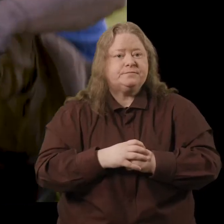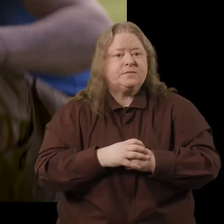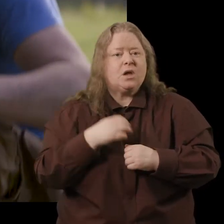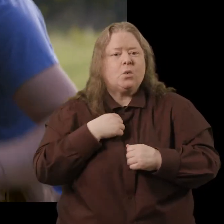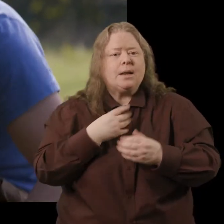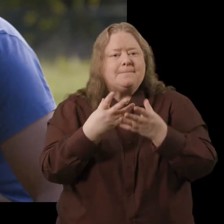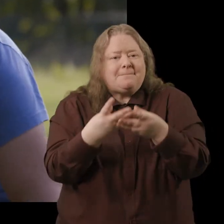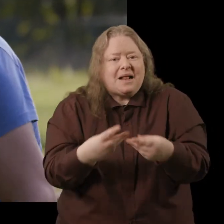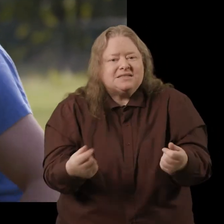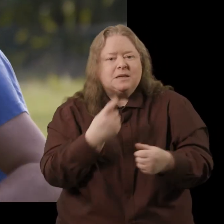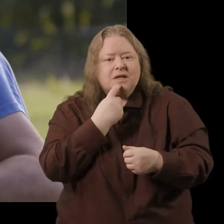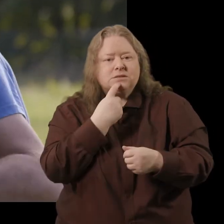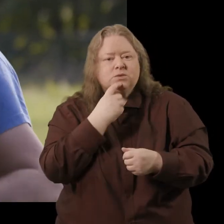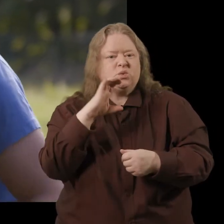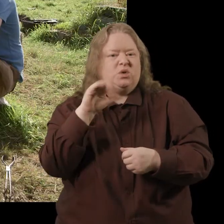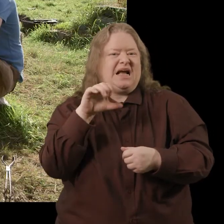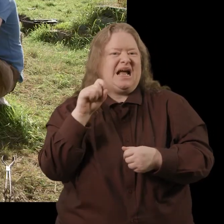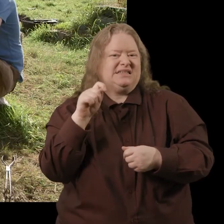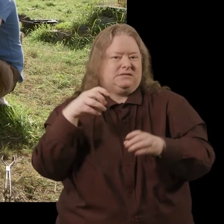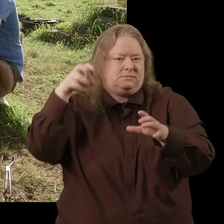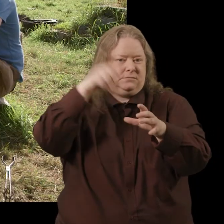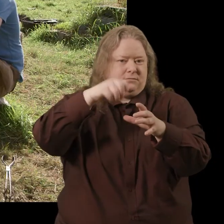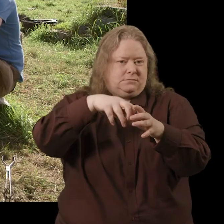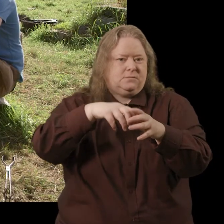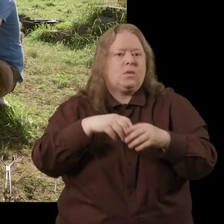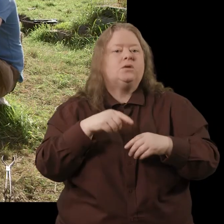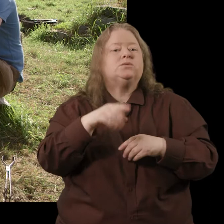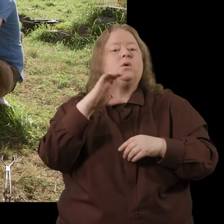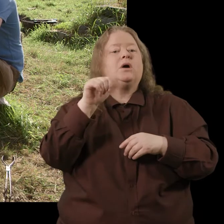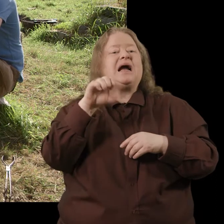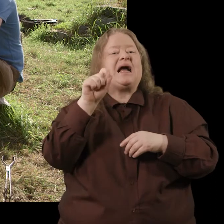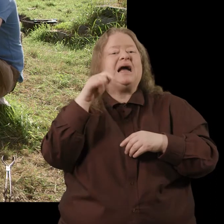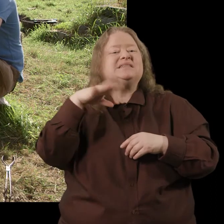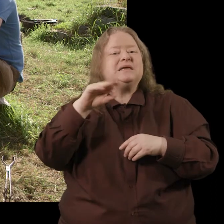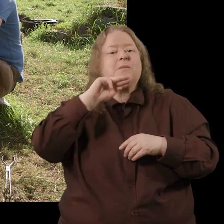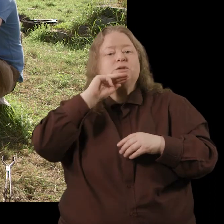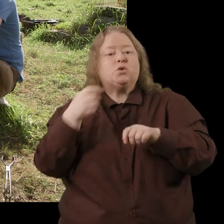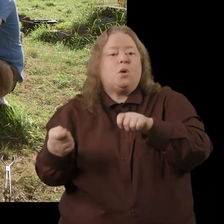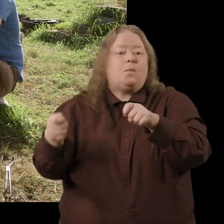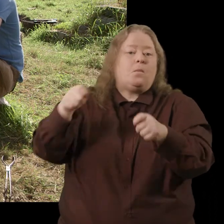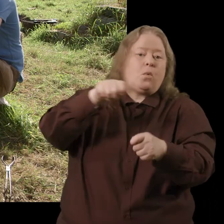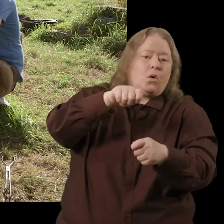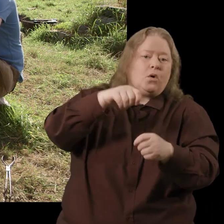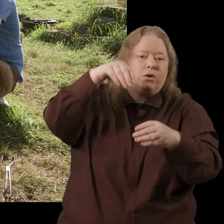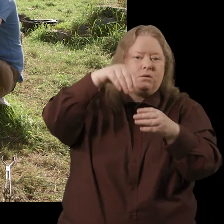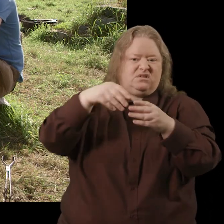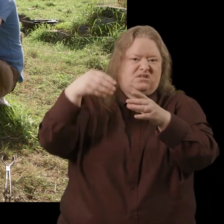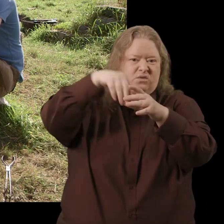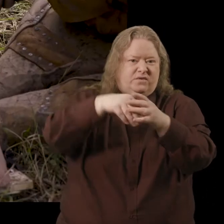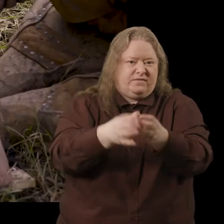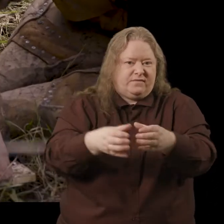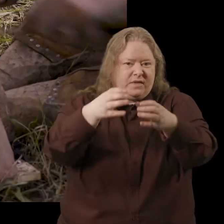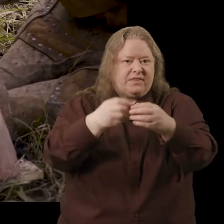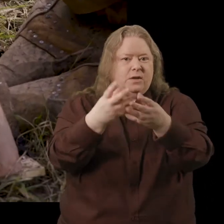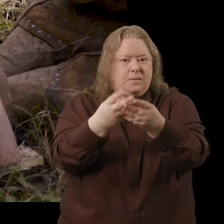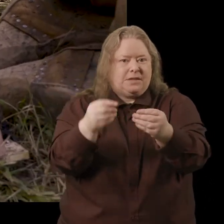We're melting metal to cast it. So casting means to pour metal from a crucible, a little vessel that you melt the metal